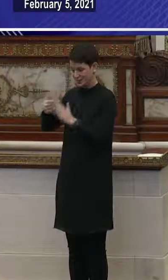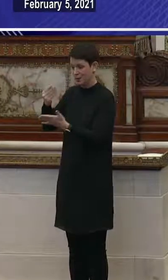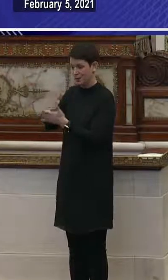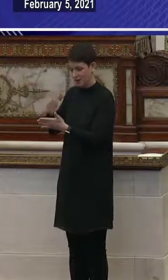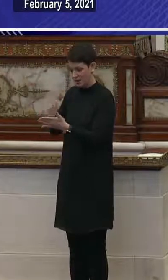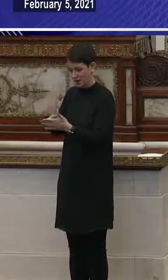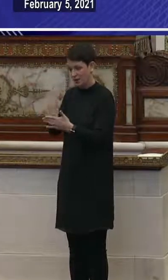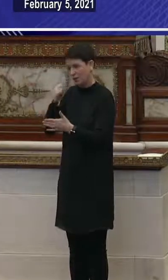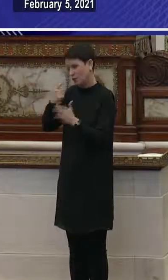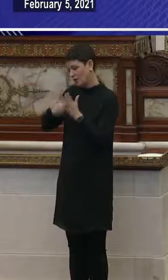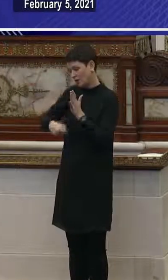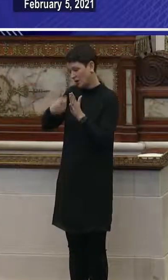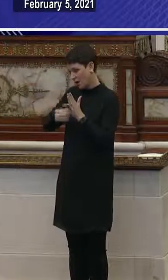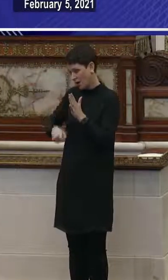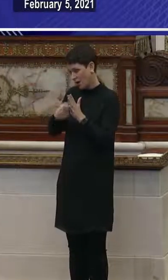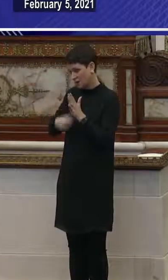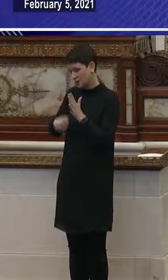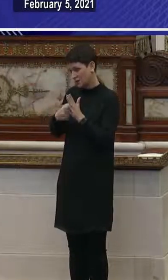the cost